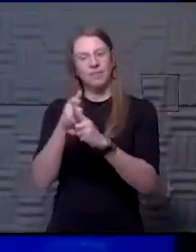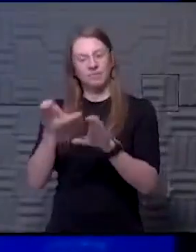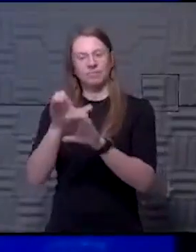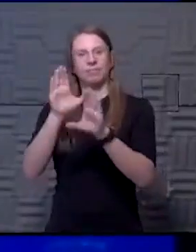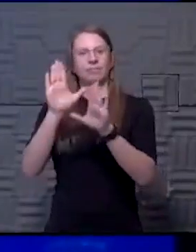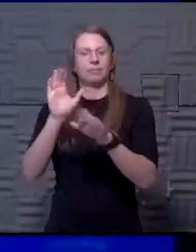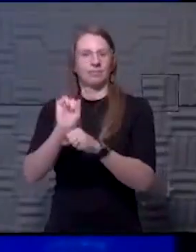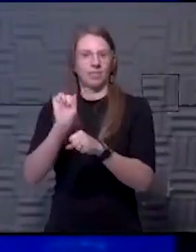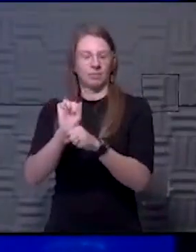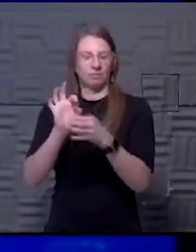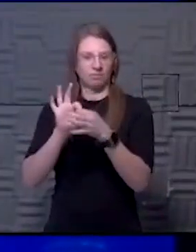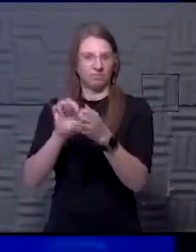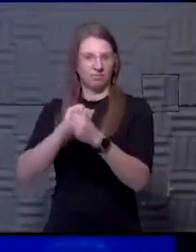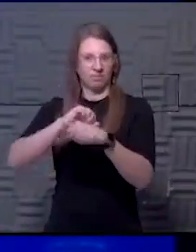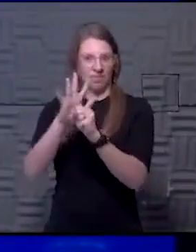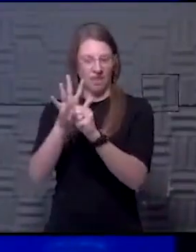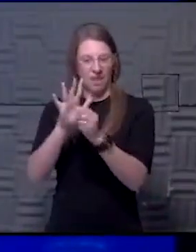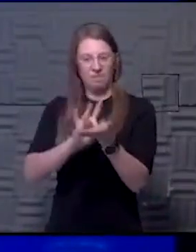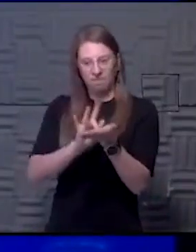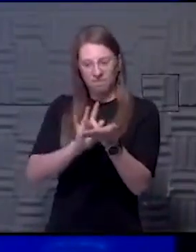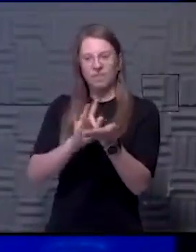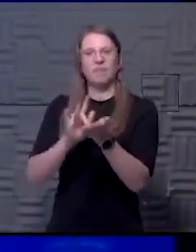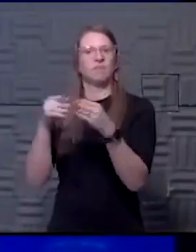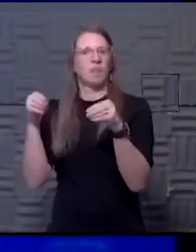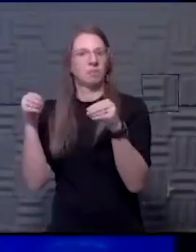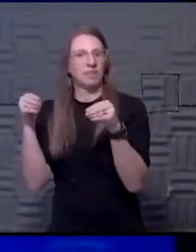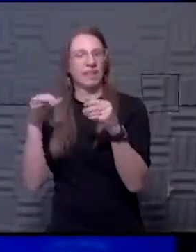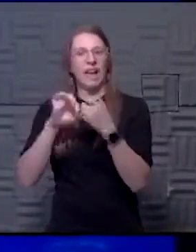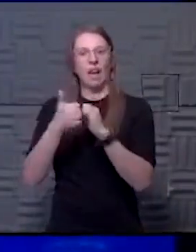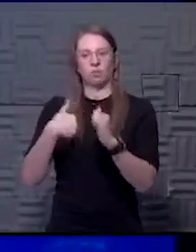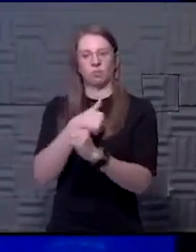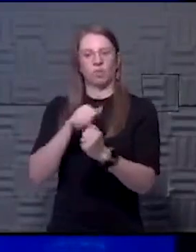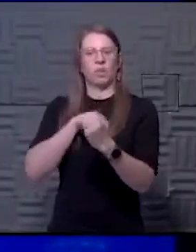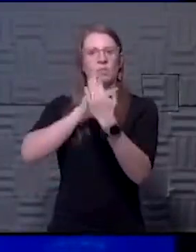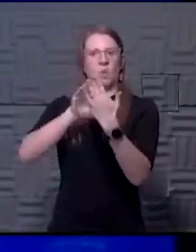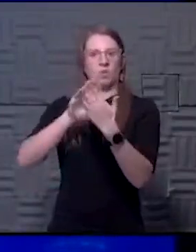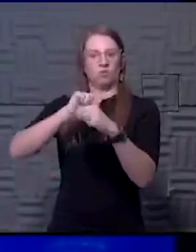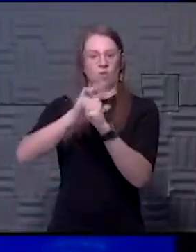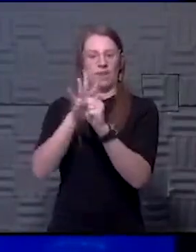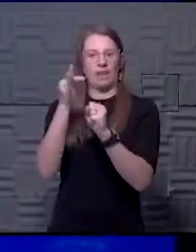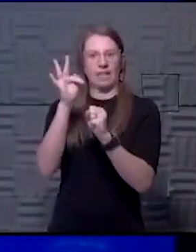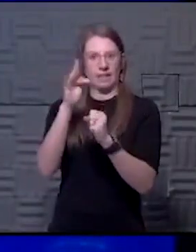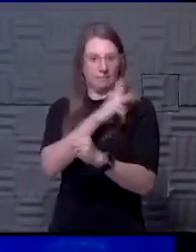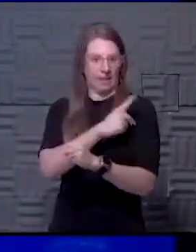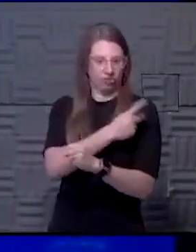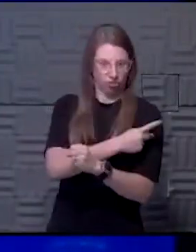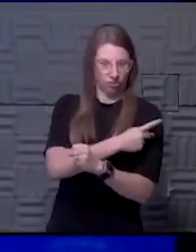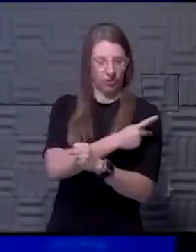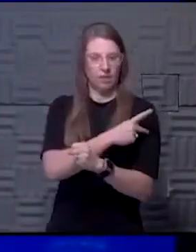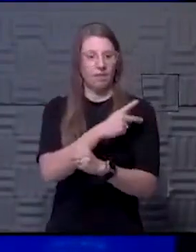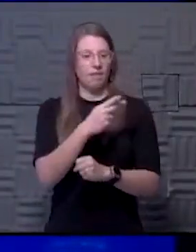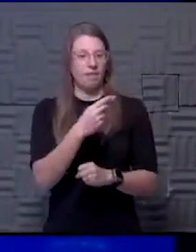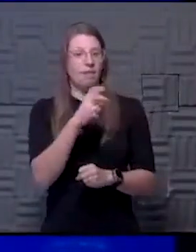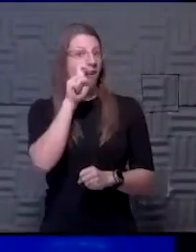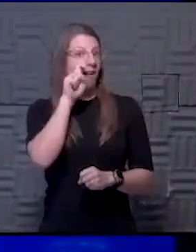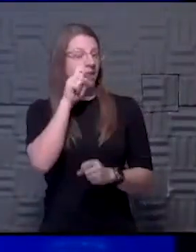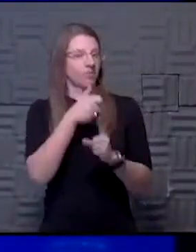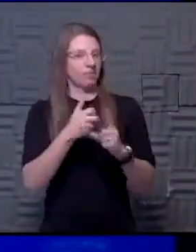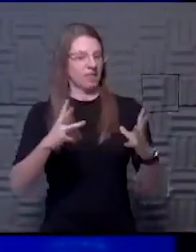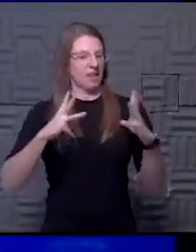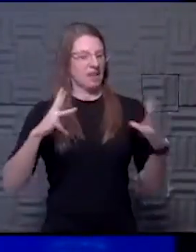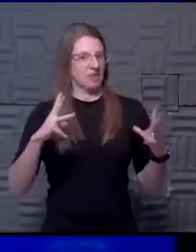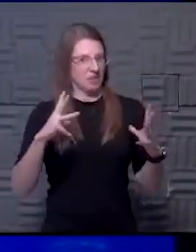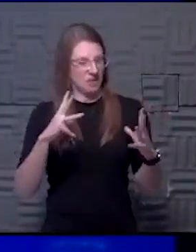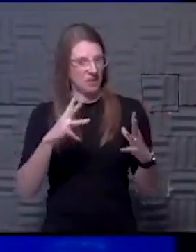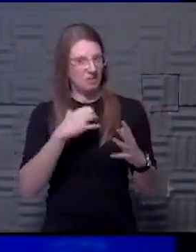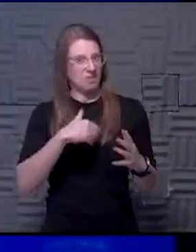COVID, especially around drugs and the pharmacy and how we approach our COVID-19 patients. Hawkeye is on vacation. We wish him the